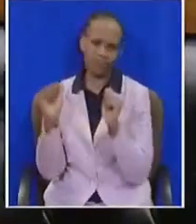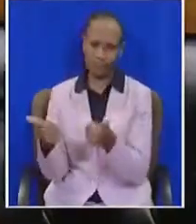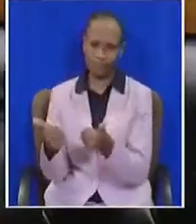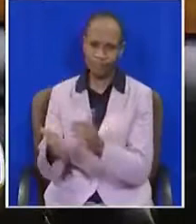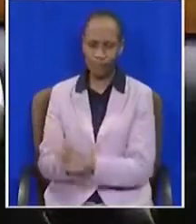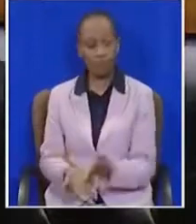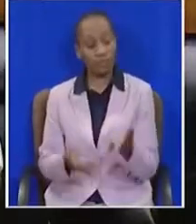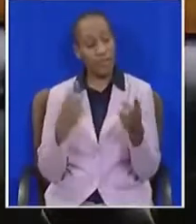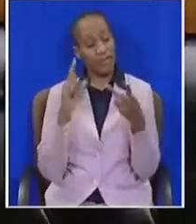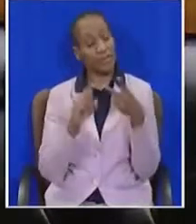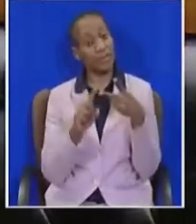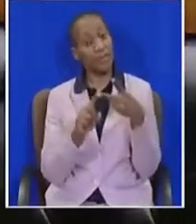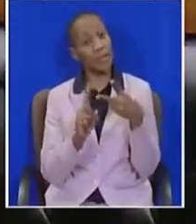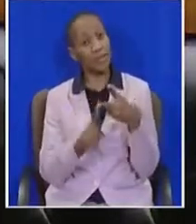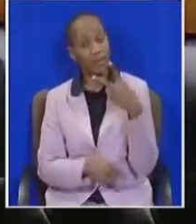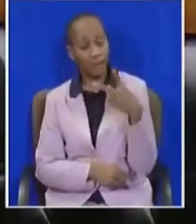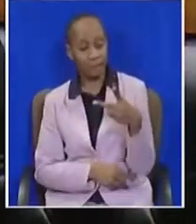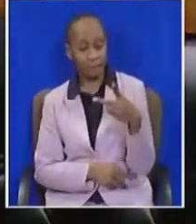Secondly,